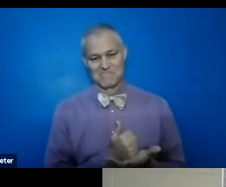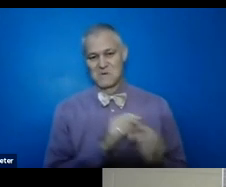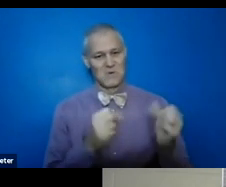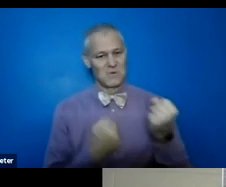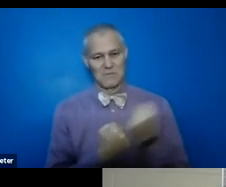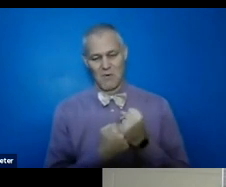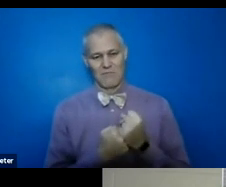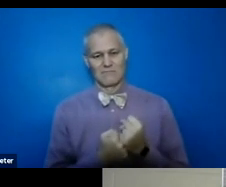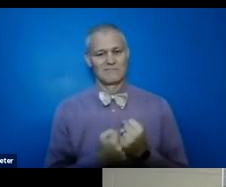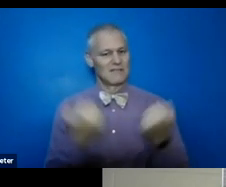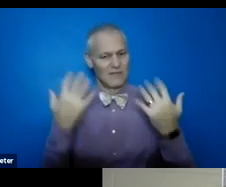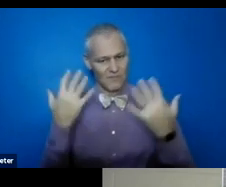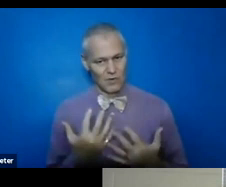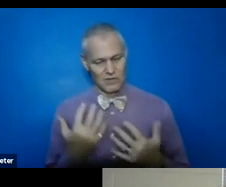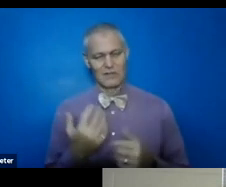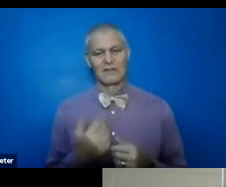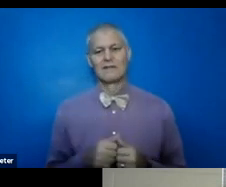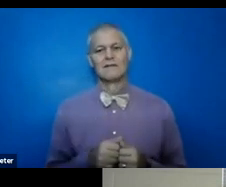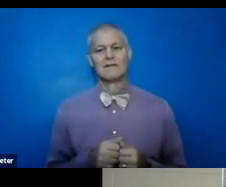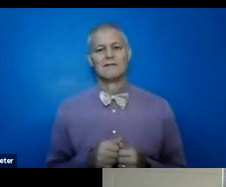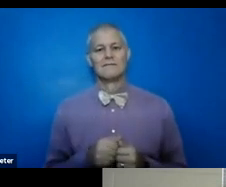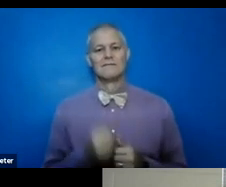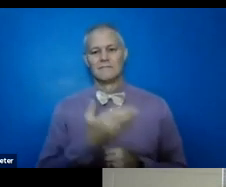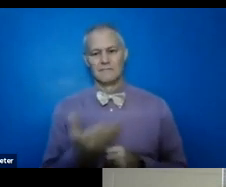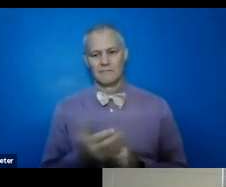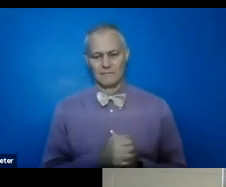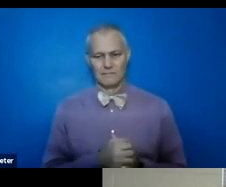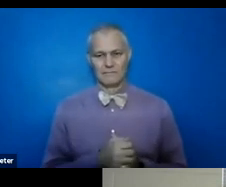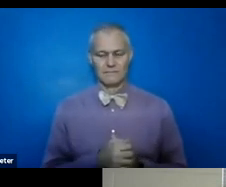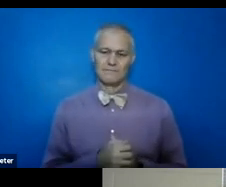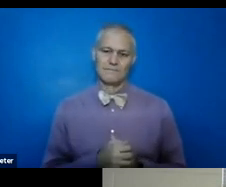And unfortunately, we've got these